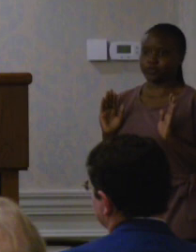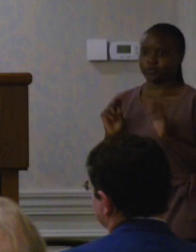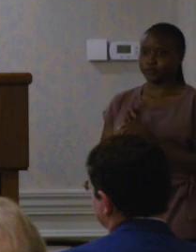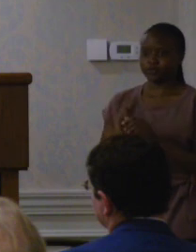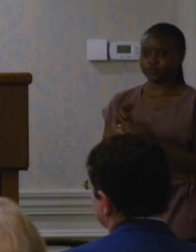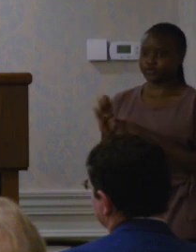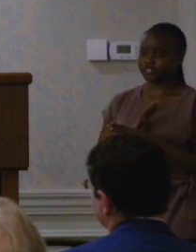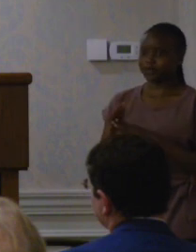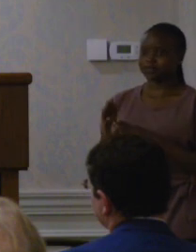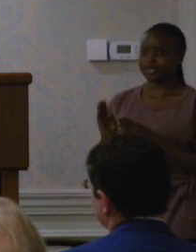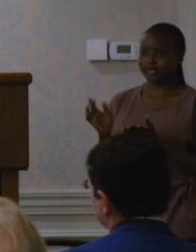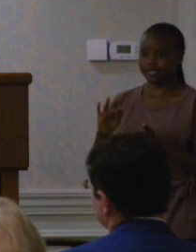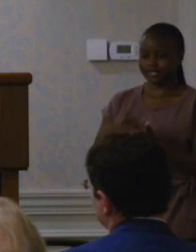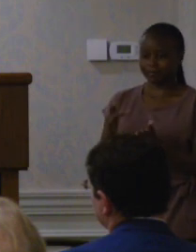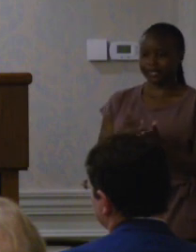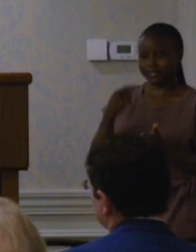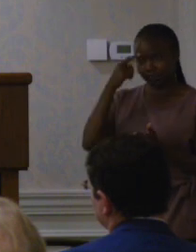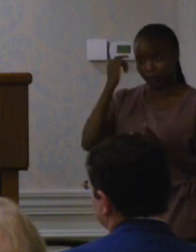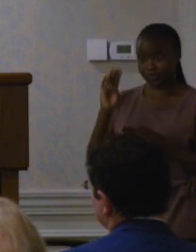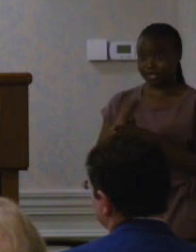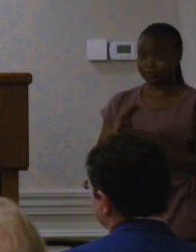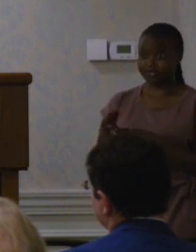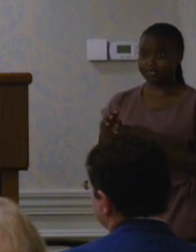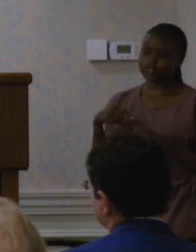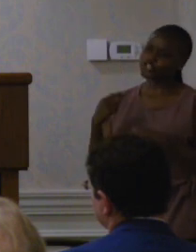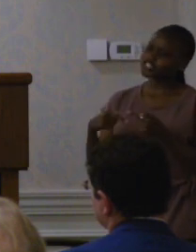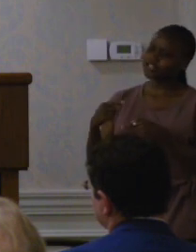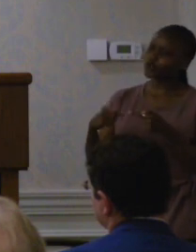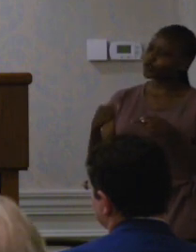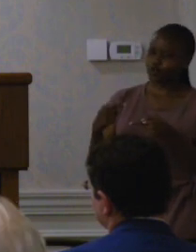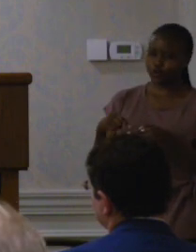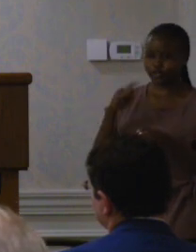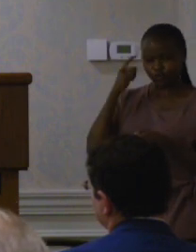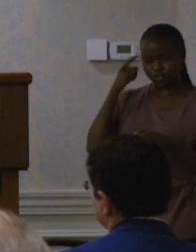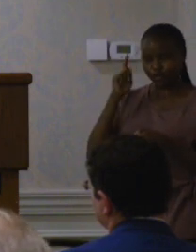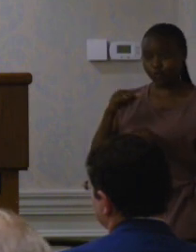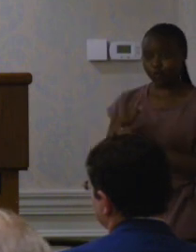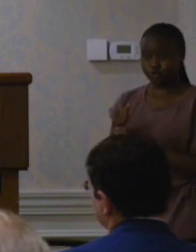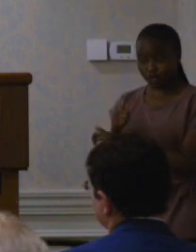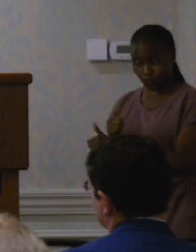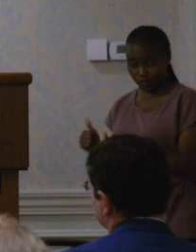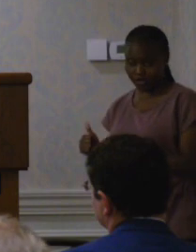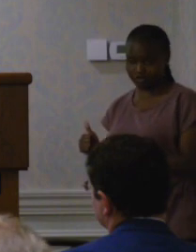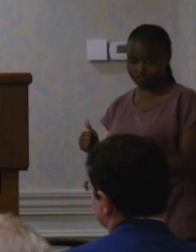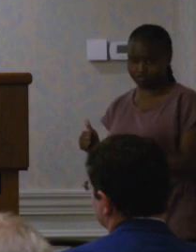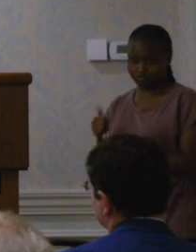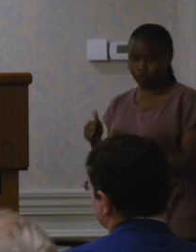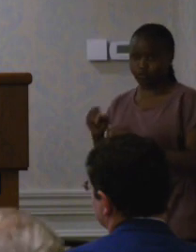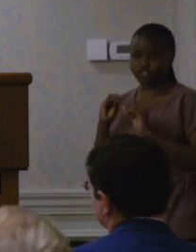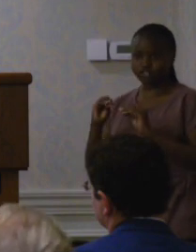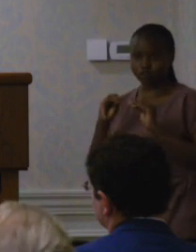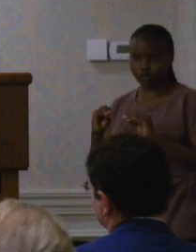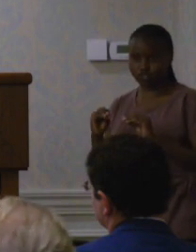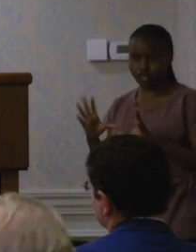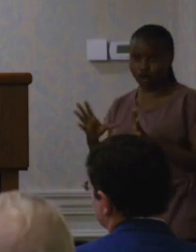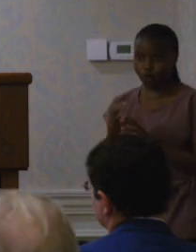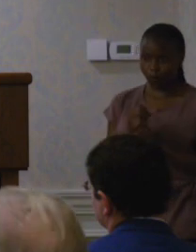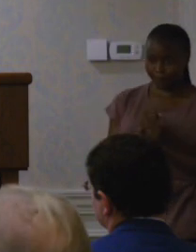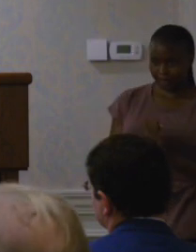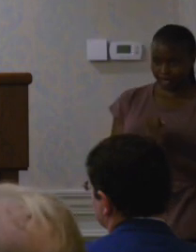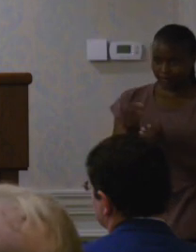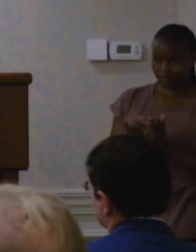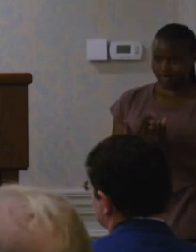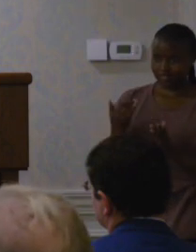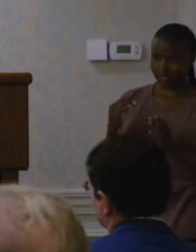busy. And so I think it's an ongoing figuring out how to take what works really well, which is coaching combined with maybe